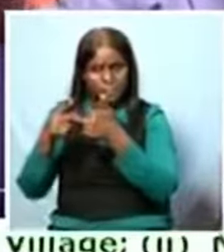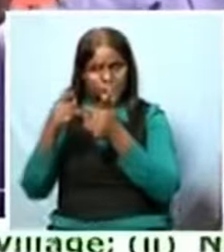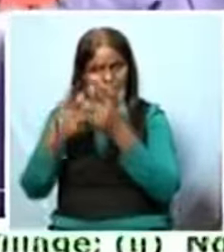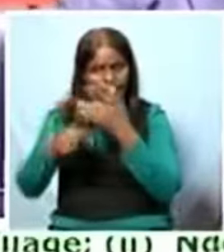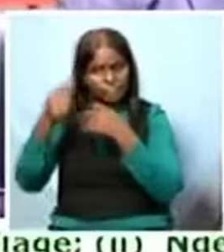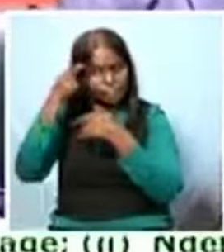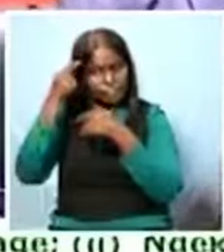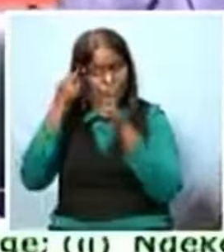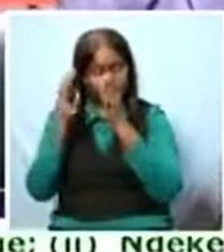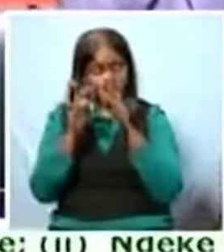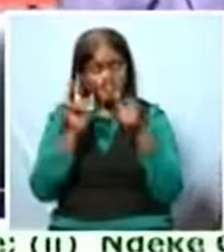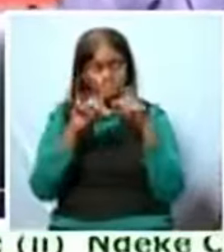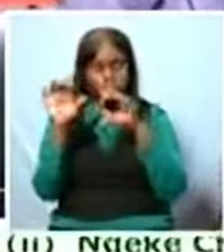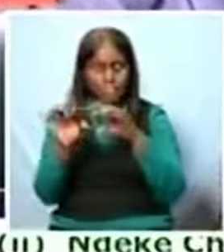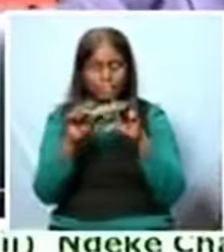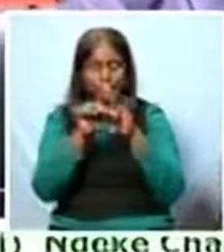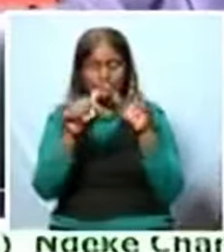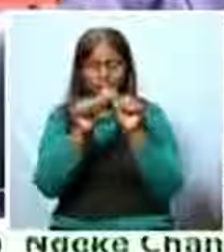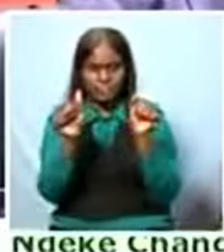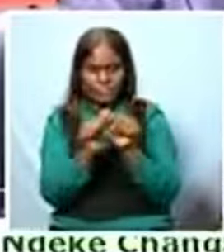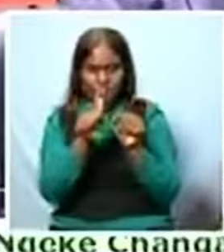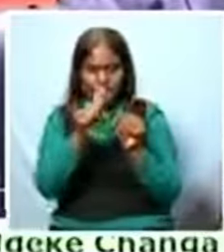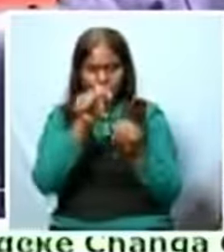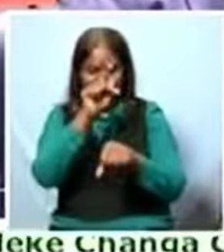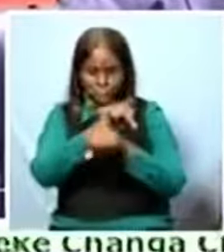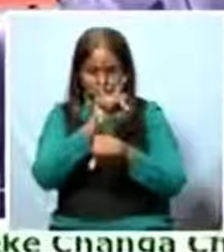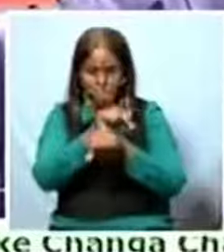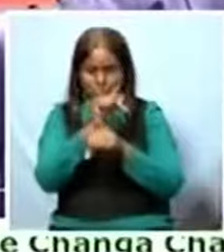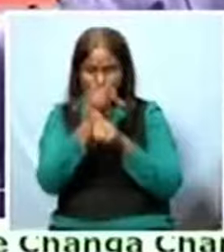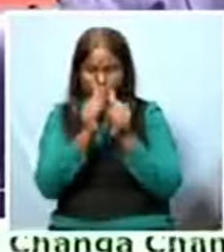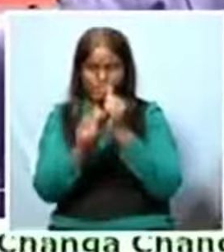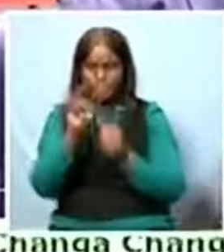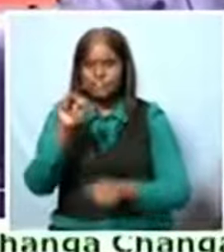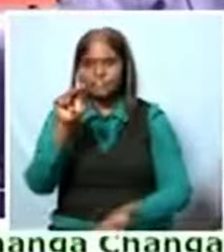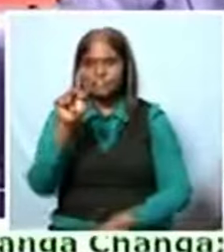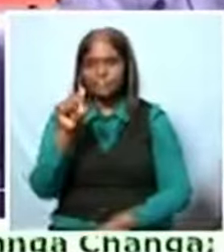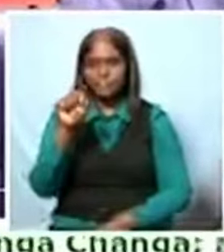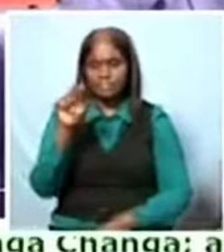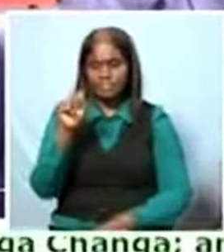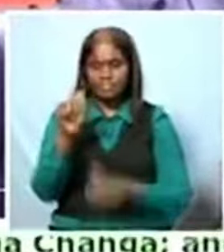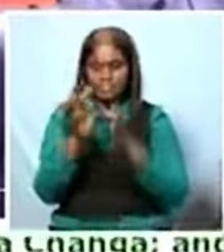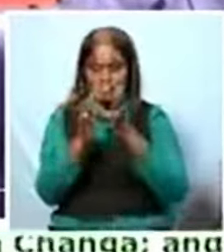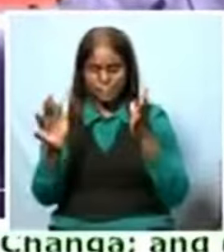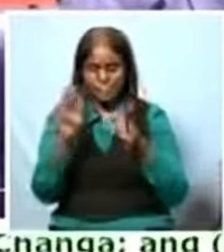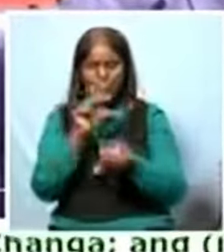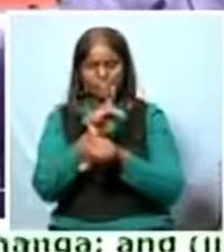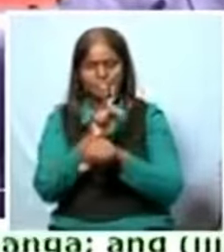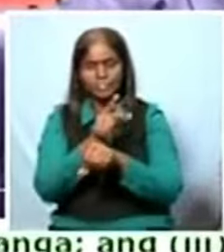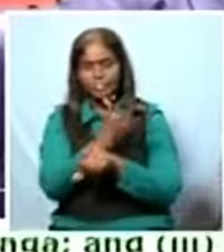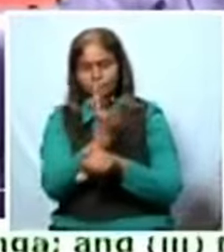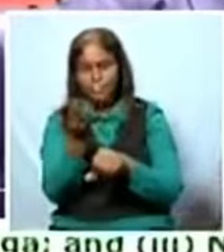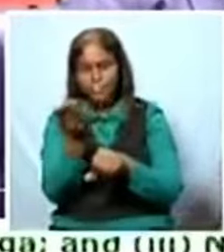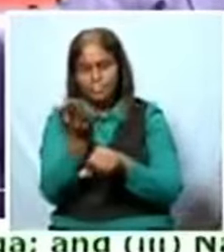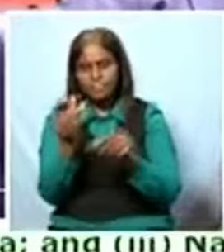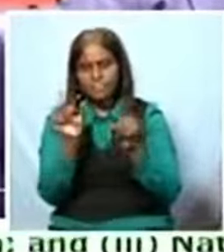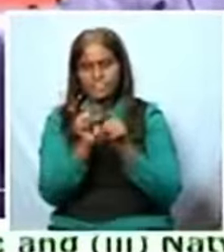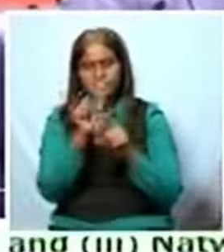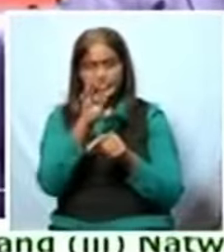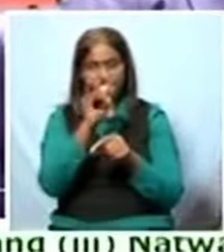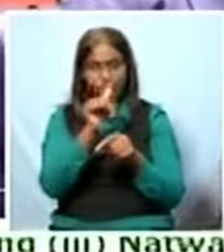to do in these areas, as well as the main project, which is the Nkana expansion project. We envisage that by